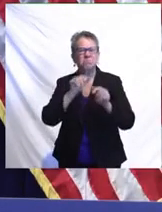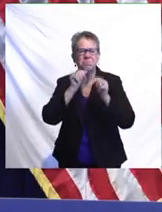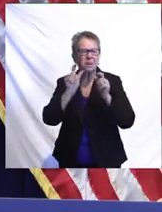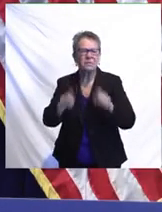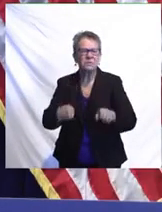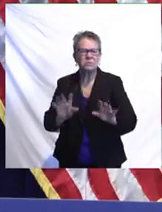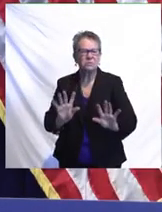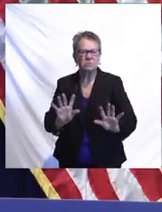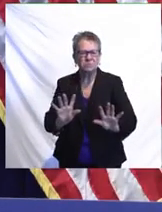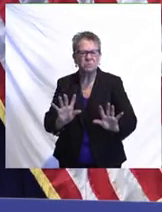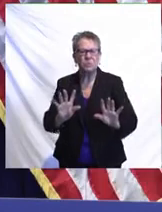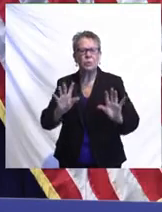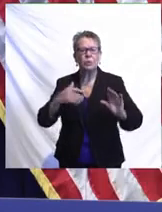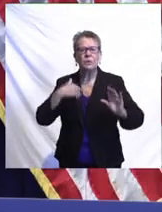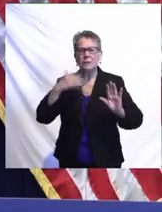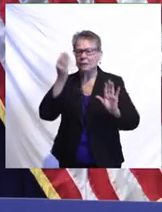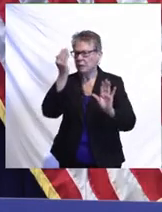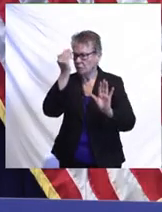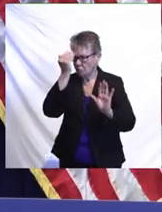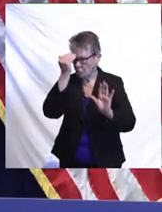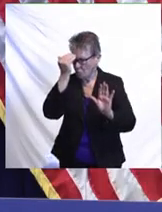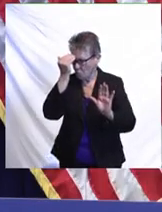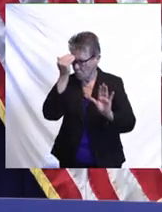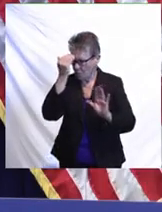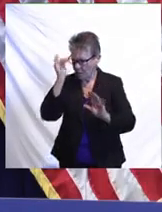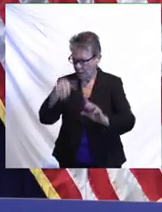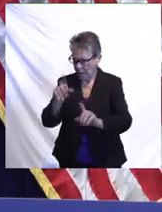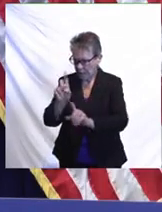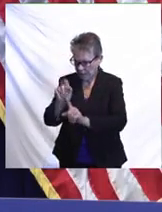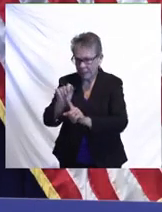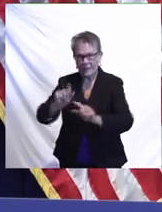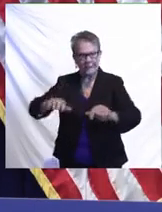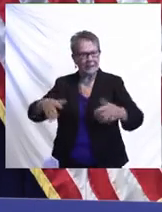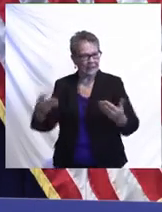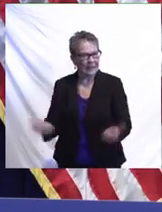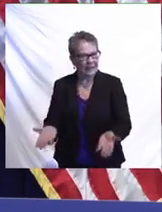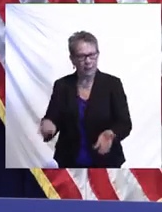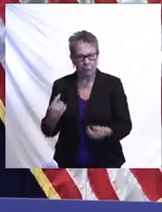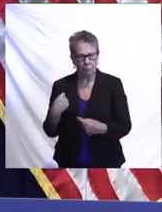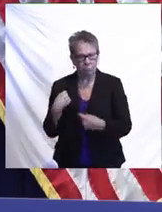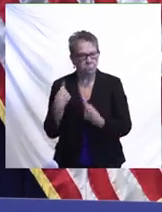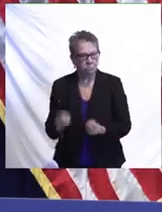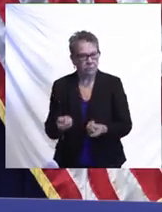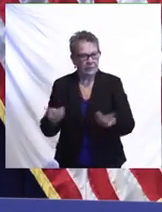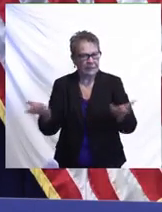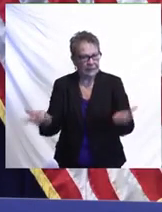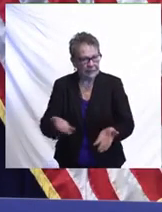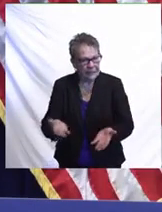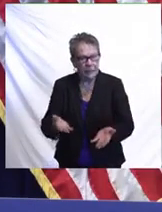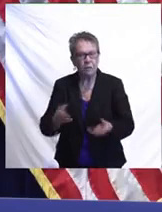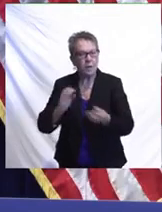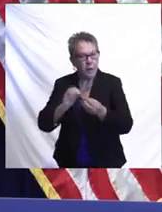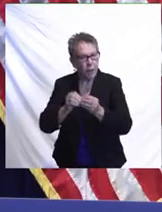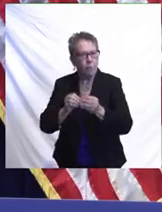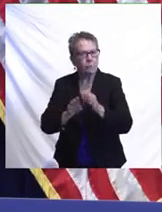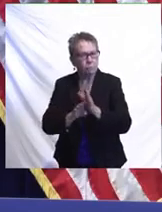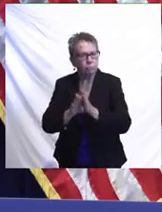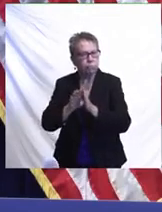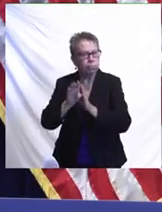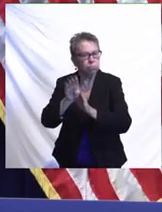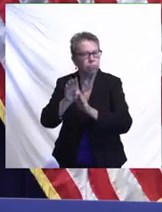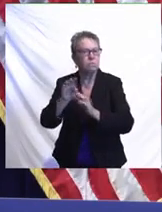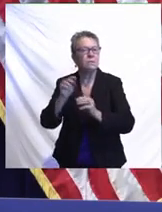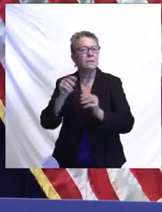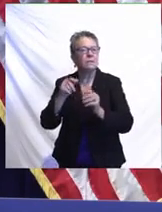variant is here, it's with us, it's causing increasing trends. The vaccines are effective, so if you haven't been vaccinated,